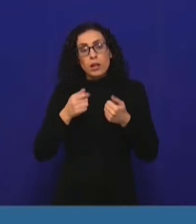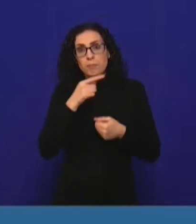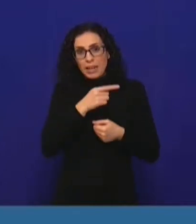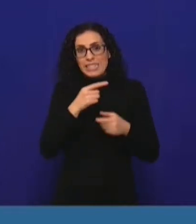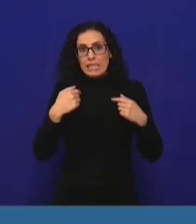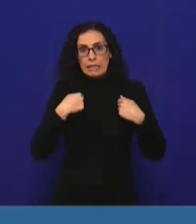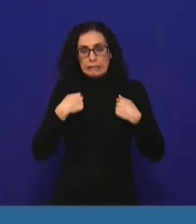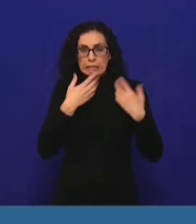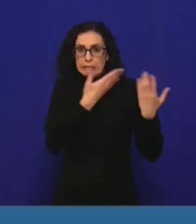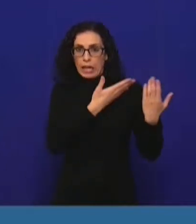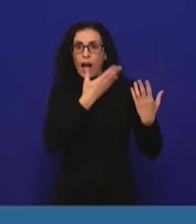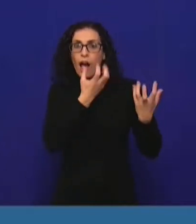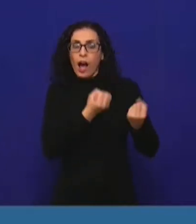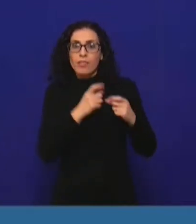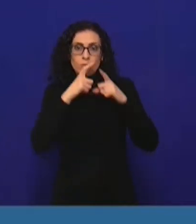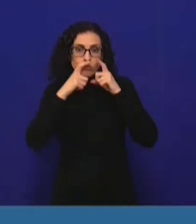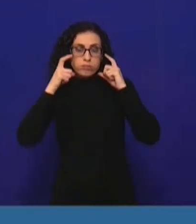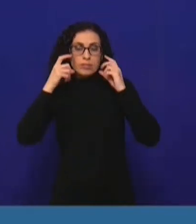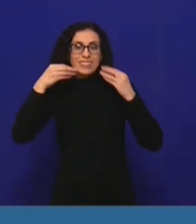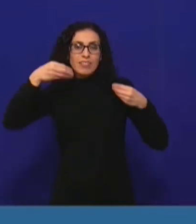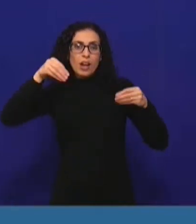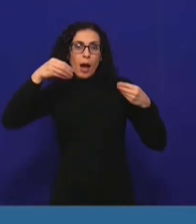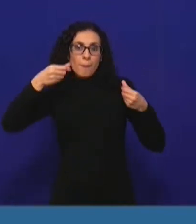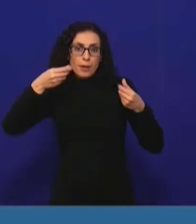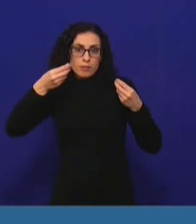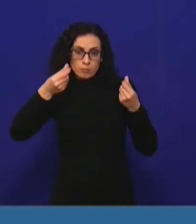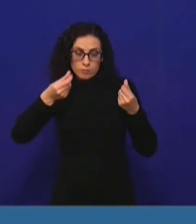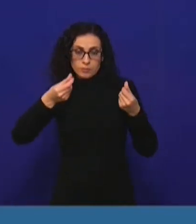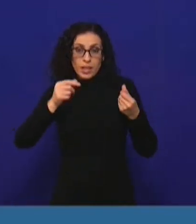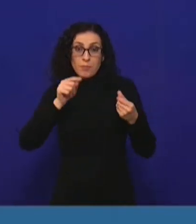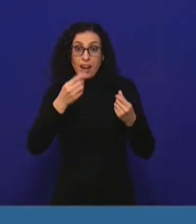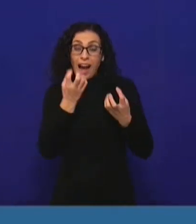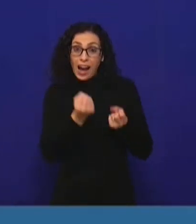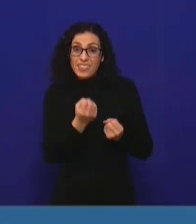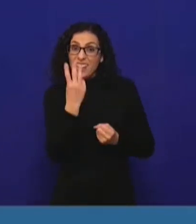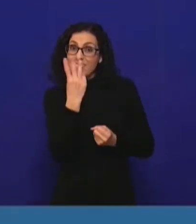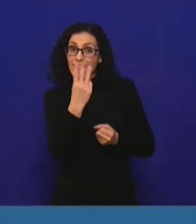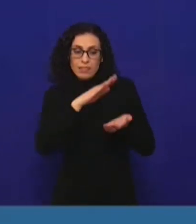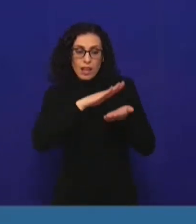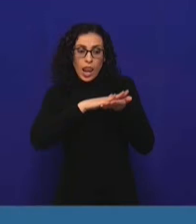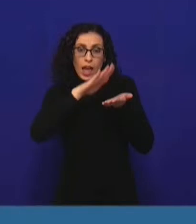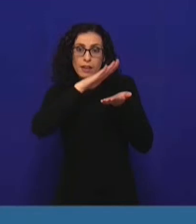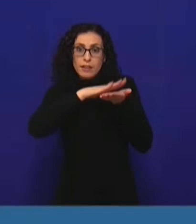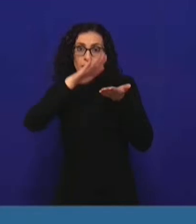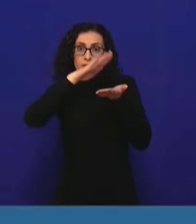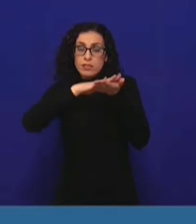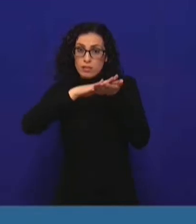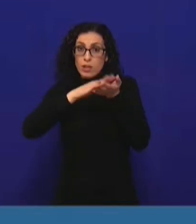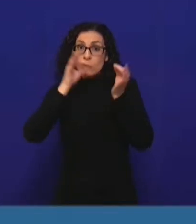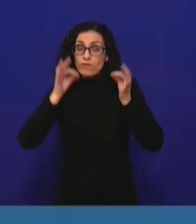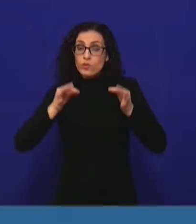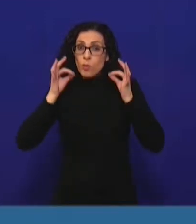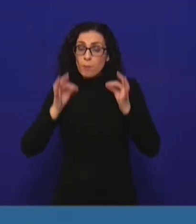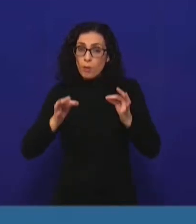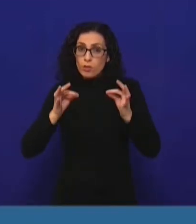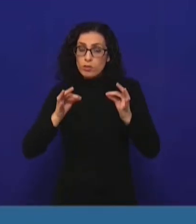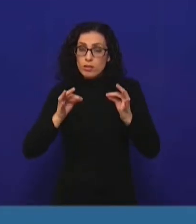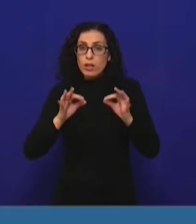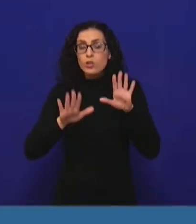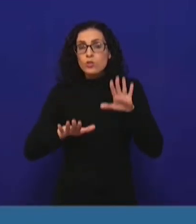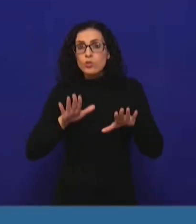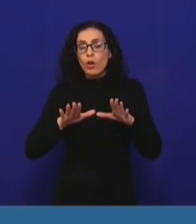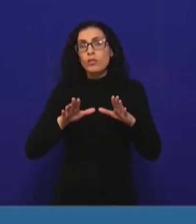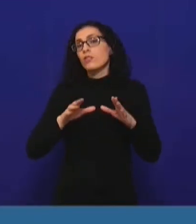cloth mask bħalissa, però din il-cloth mask hija magħmula minn 3 layers li huma skont kif tirrakkomanda Laqda